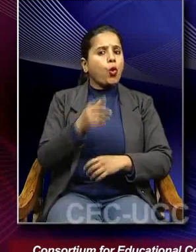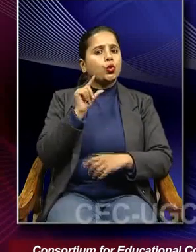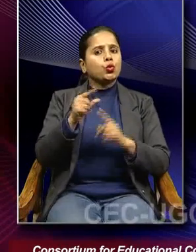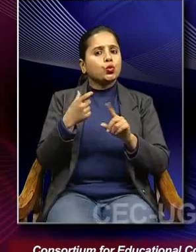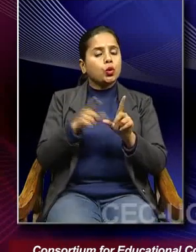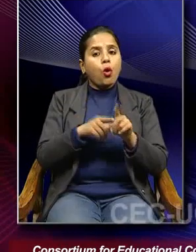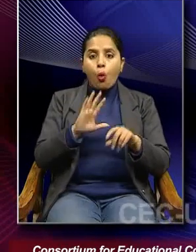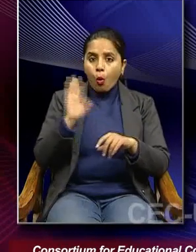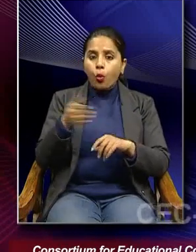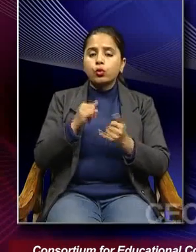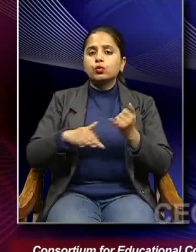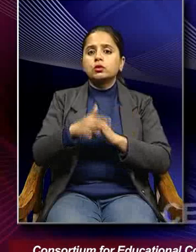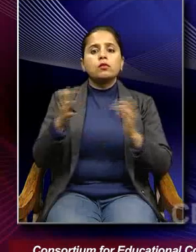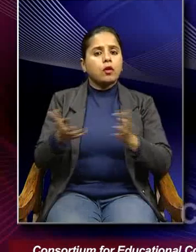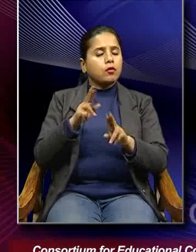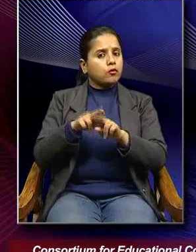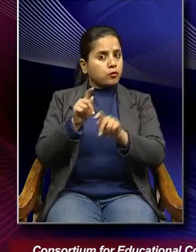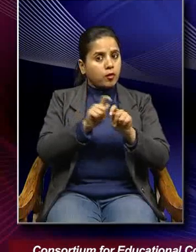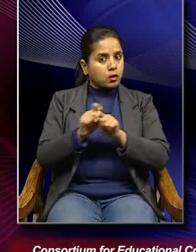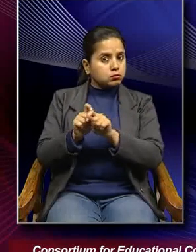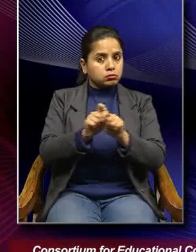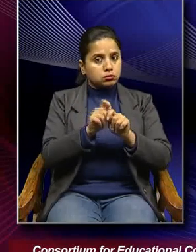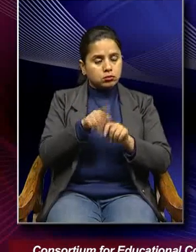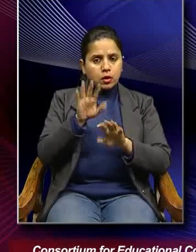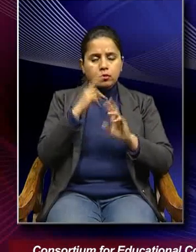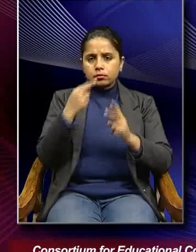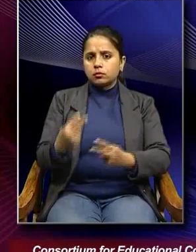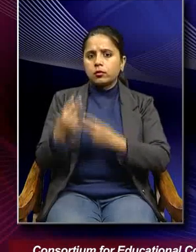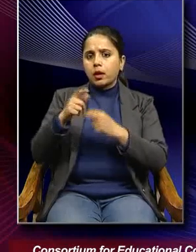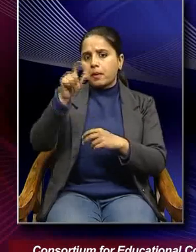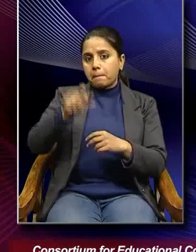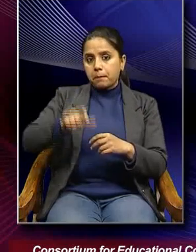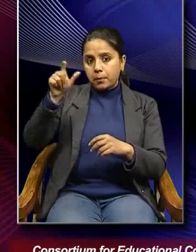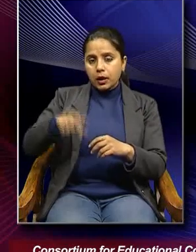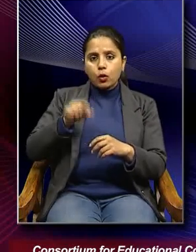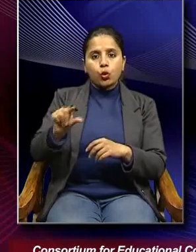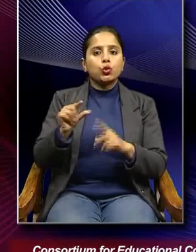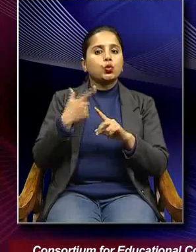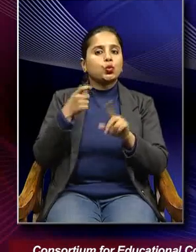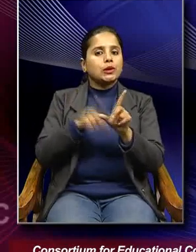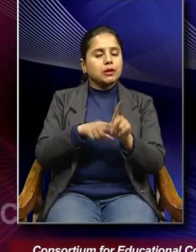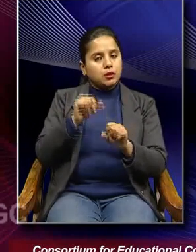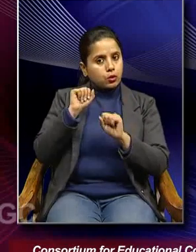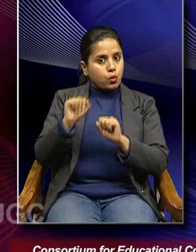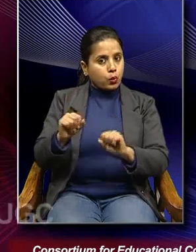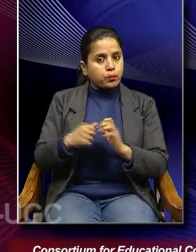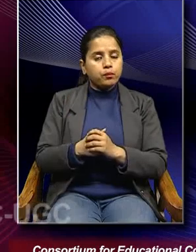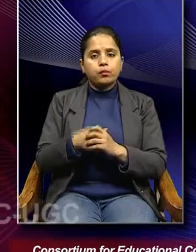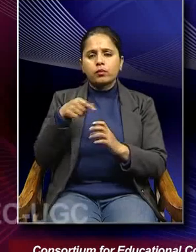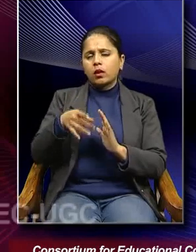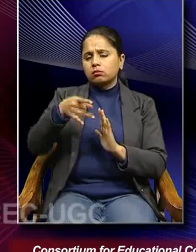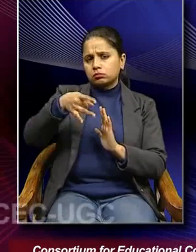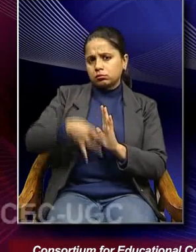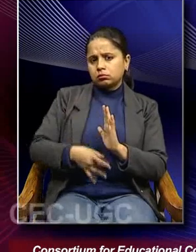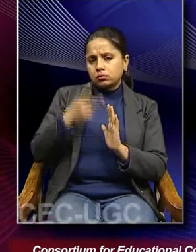Every social welfare function which has been reflective of individual utilities, and in detail